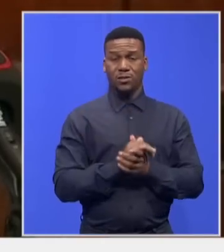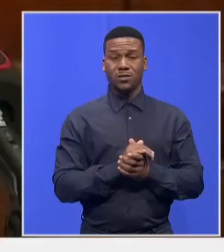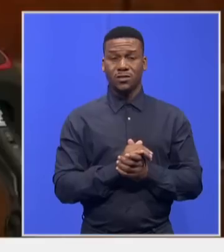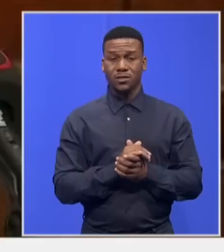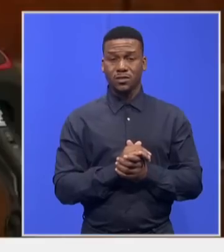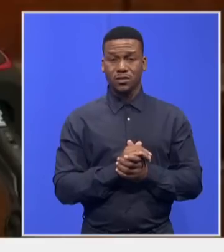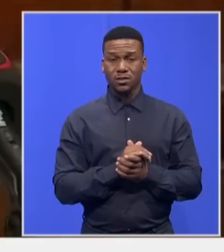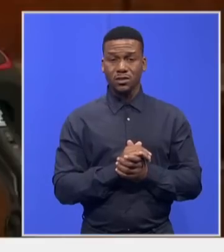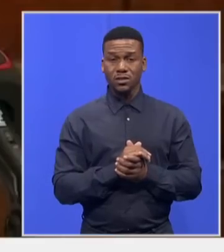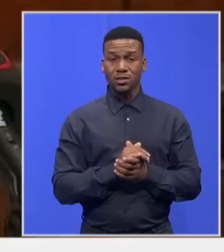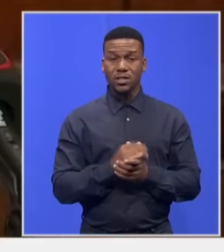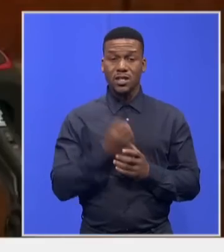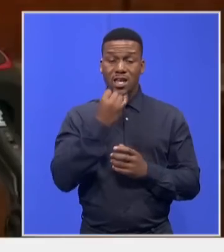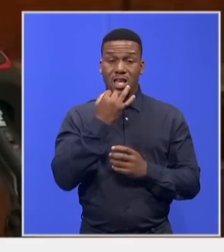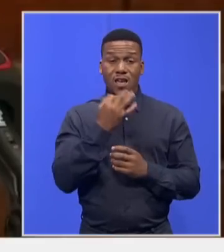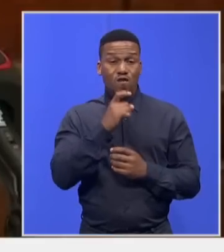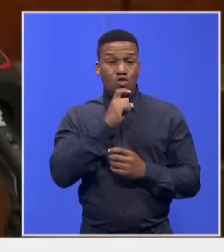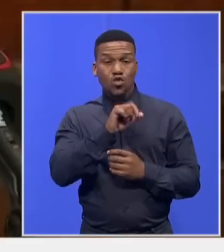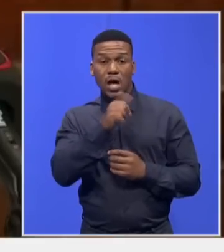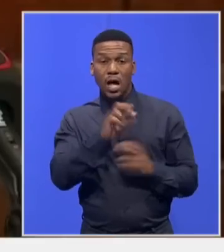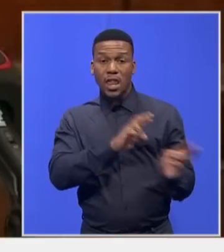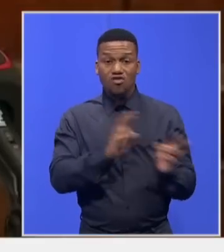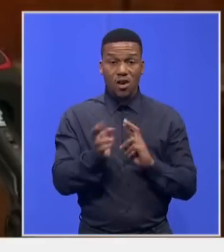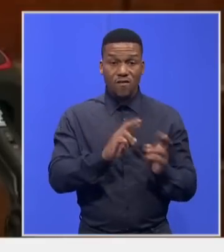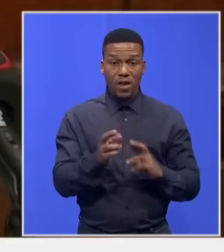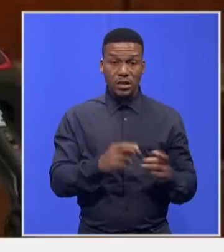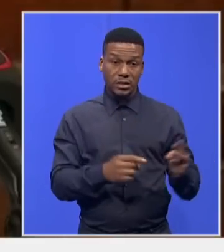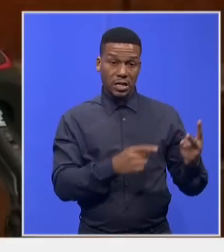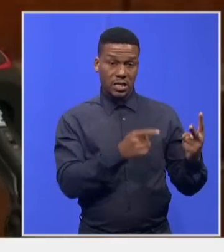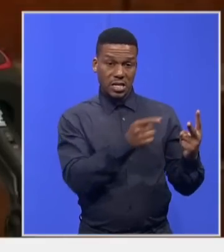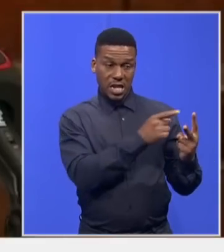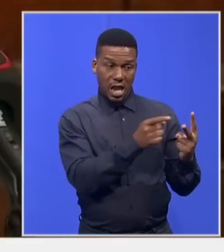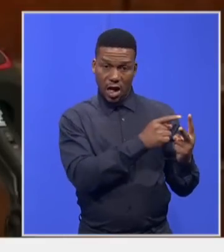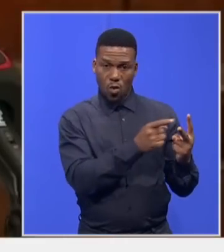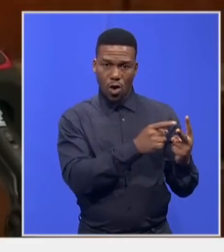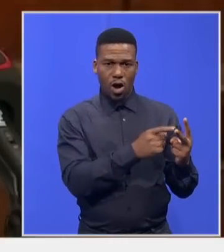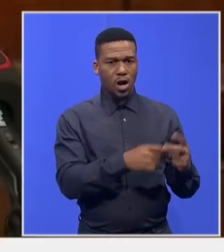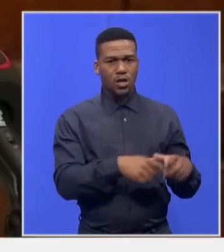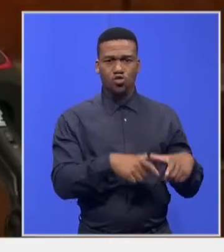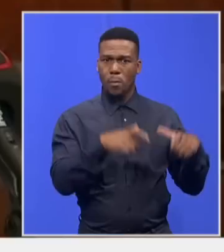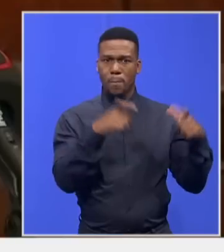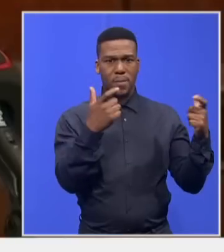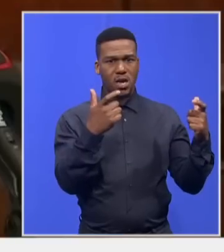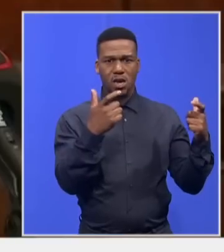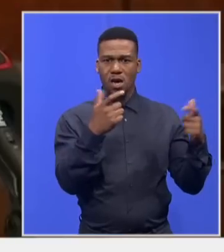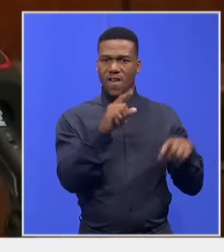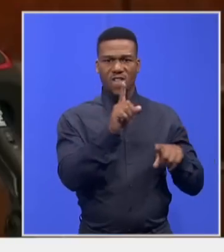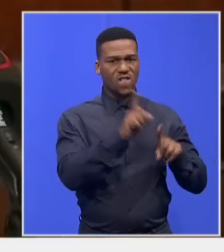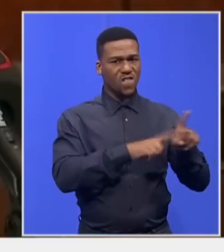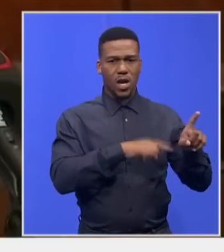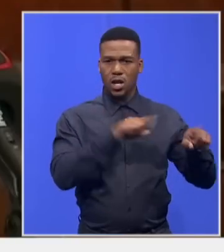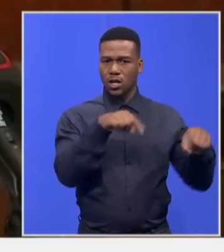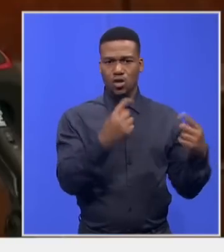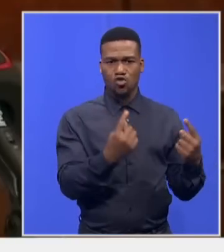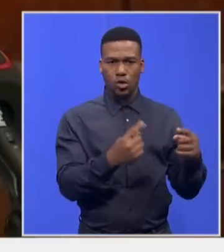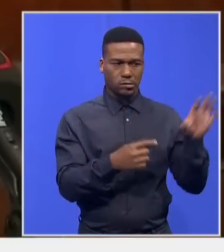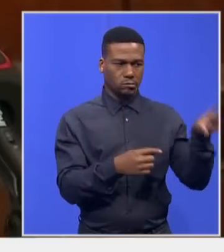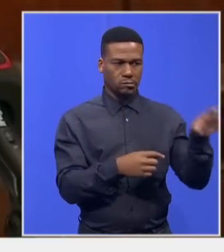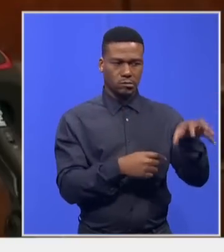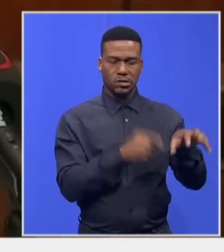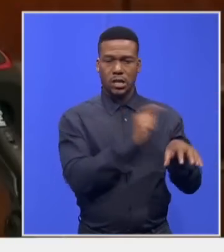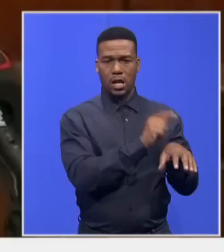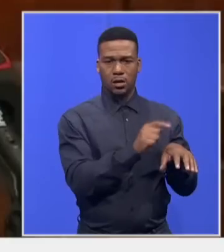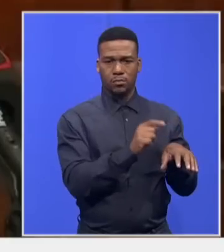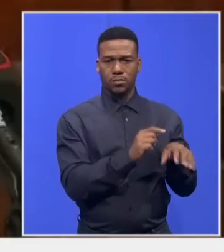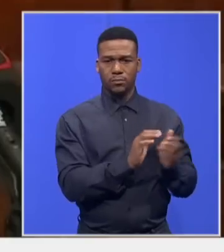another reference, essentially these two stations are too big to fail, because you are going to see their impact on the energy